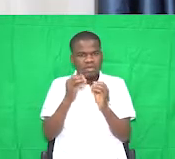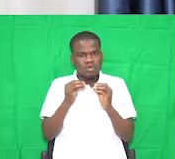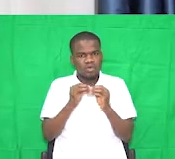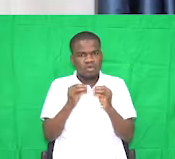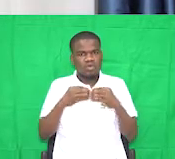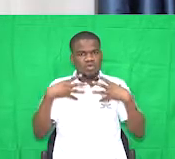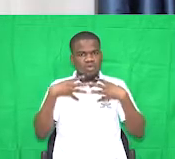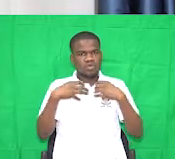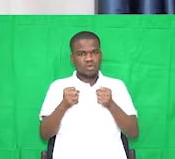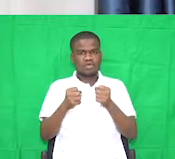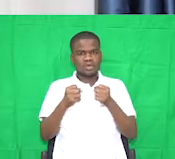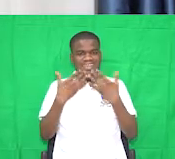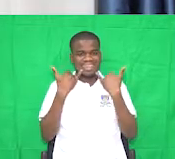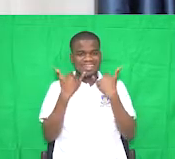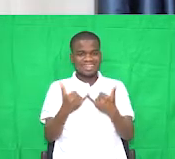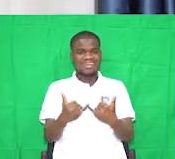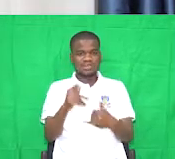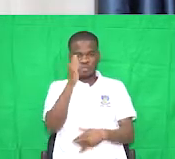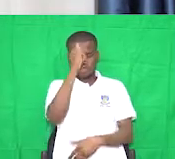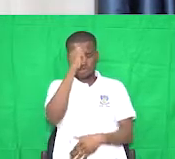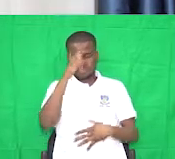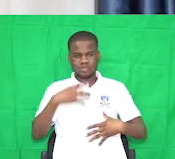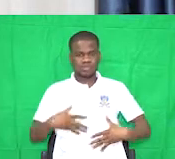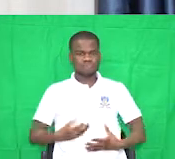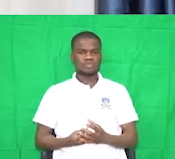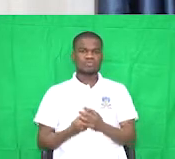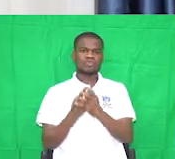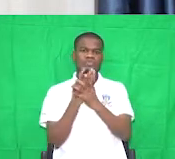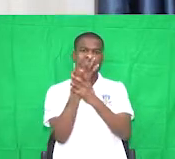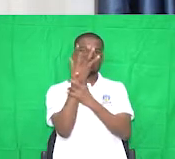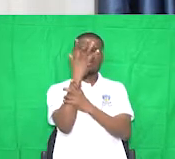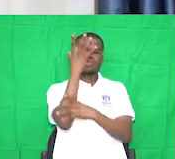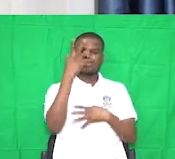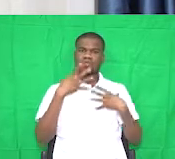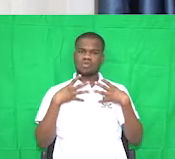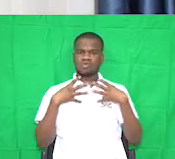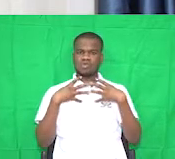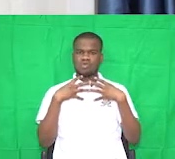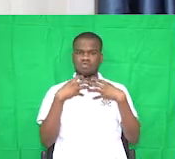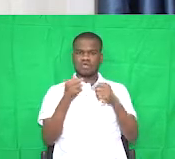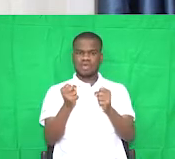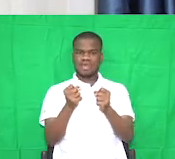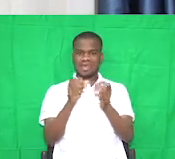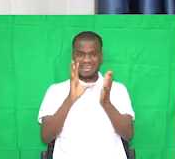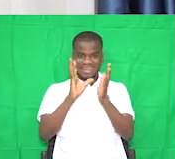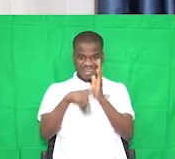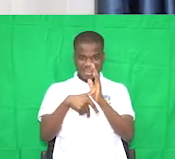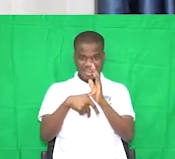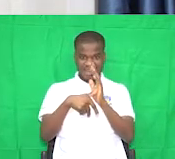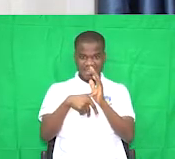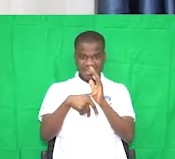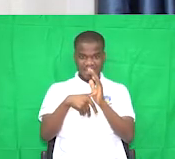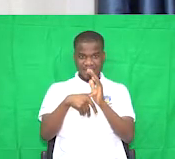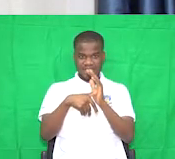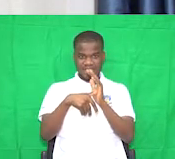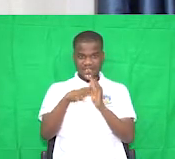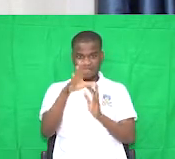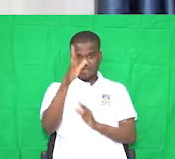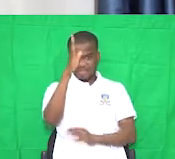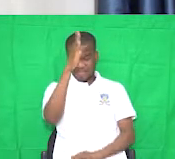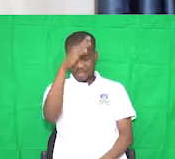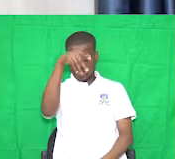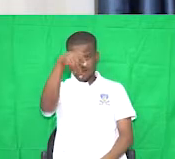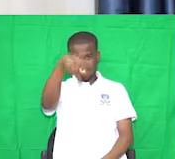and he is now matured. And as the apostle gradually retreats to the background, he writes letters